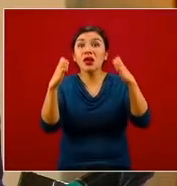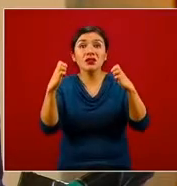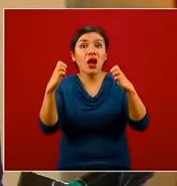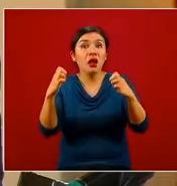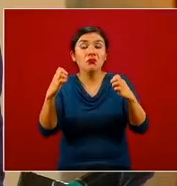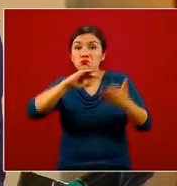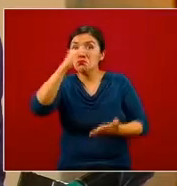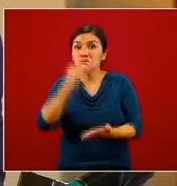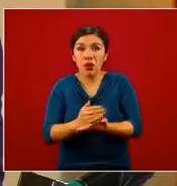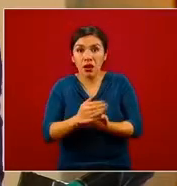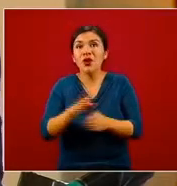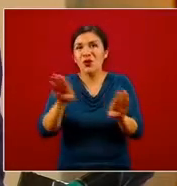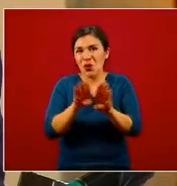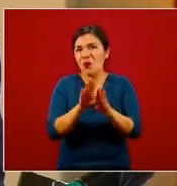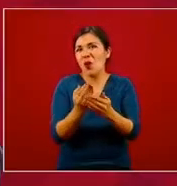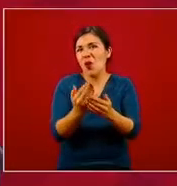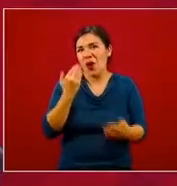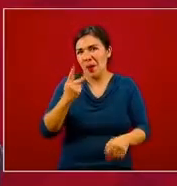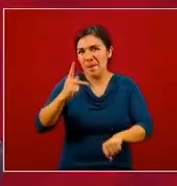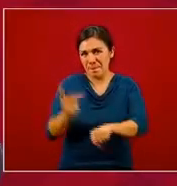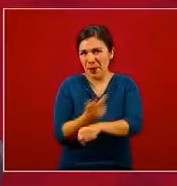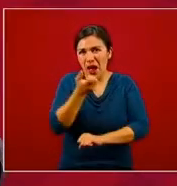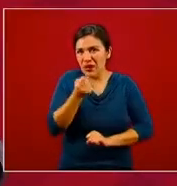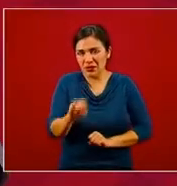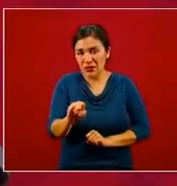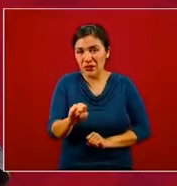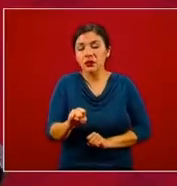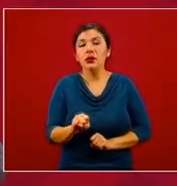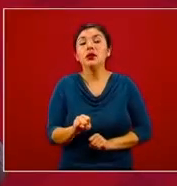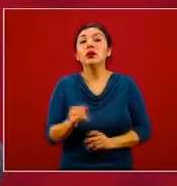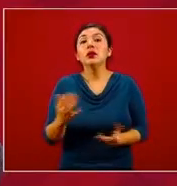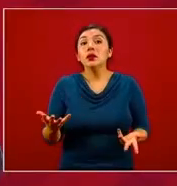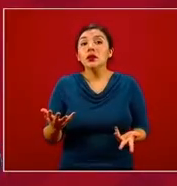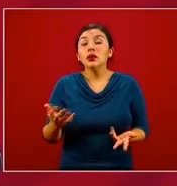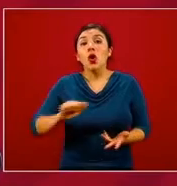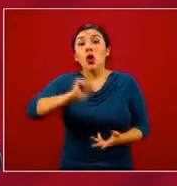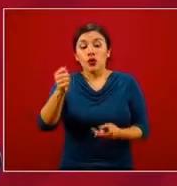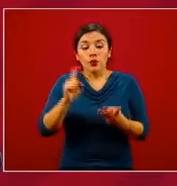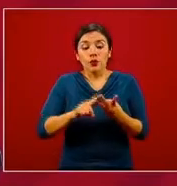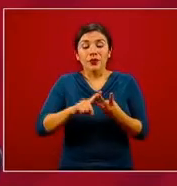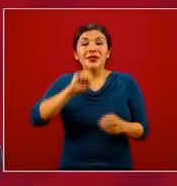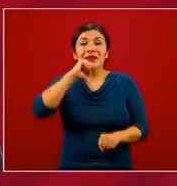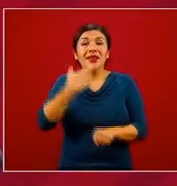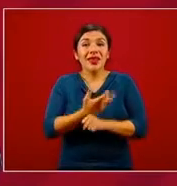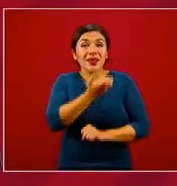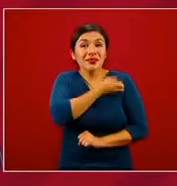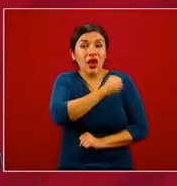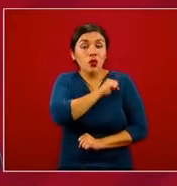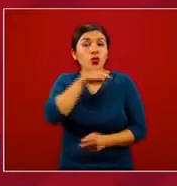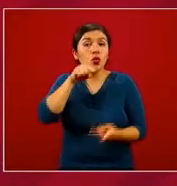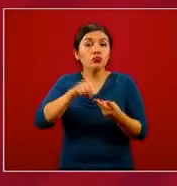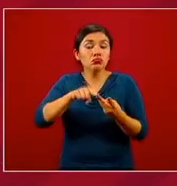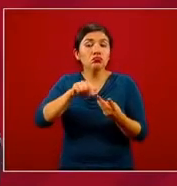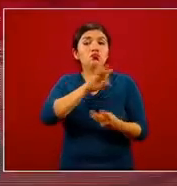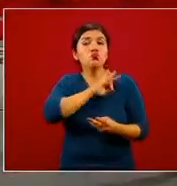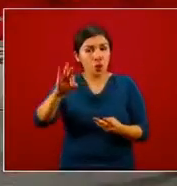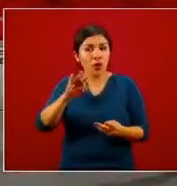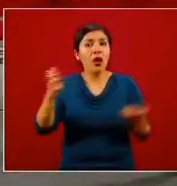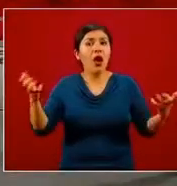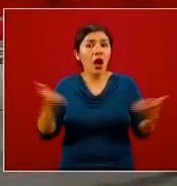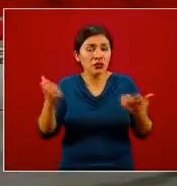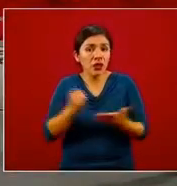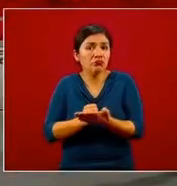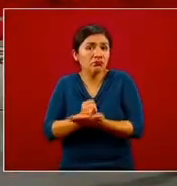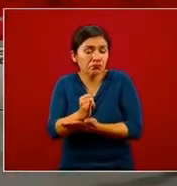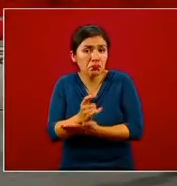So the General Health Council has several powers, one of which is to declare a state of emergency. That's what